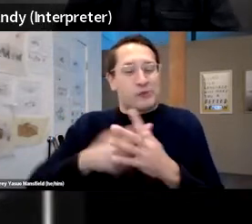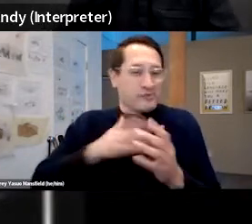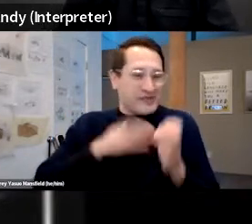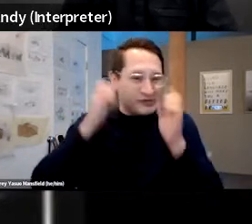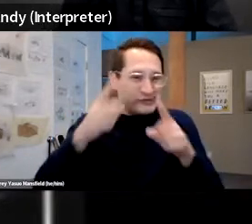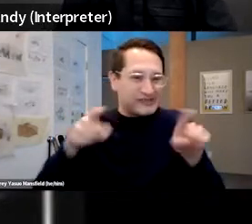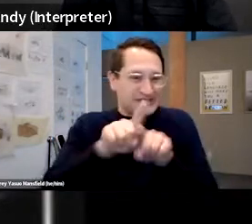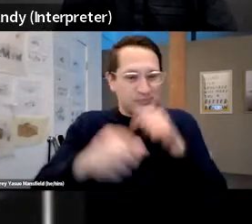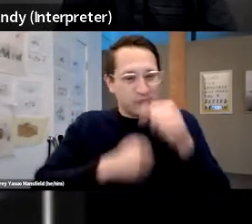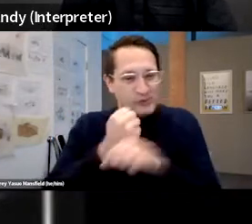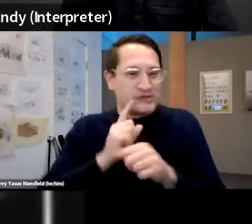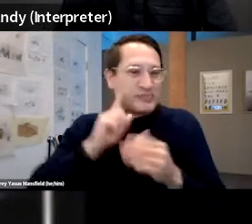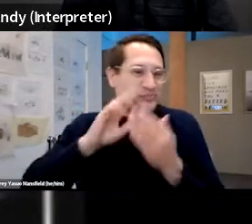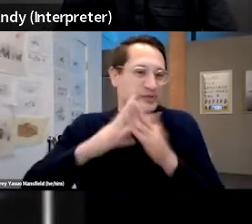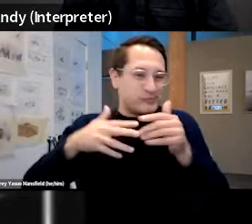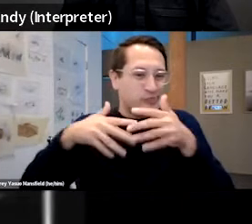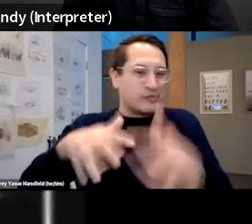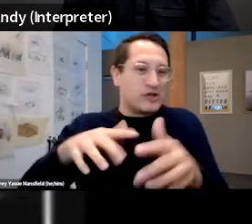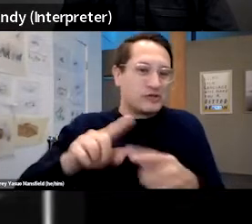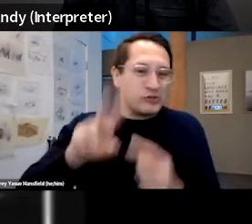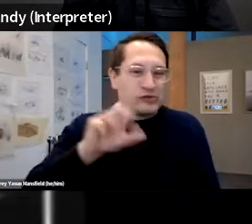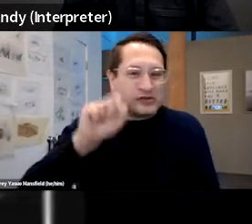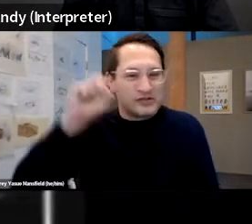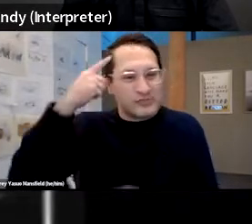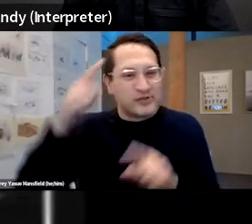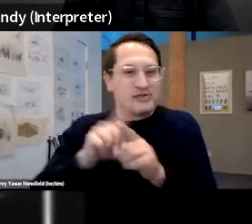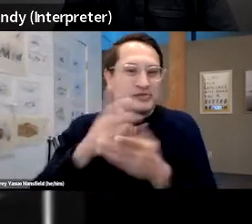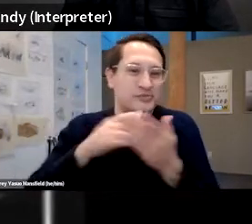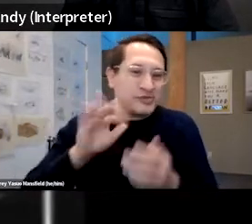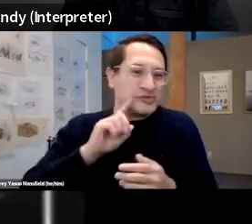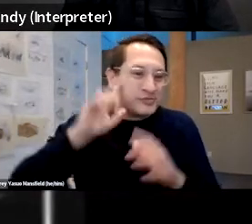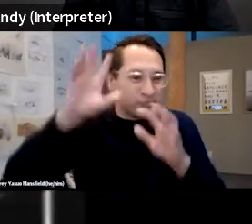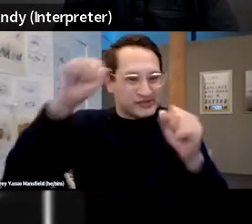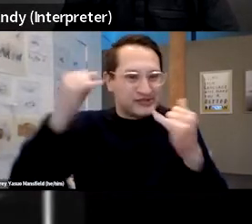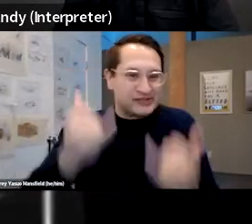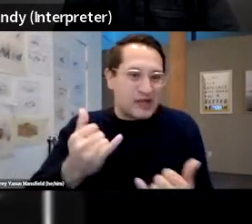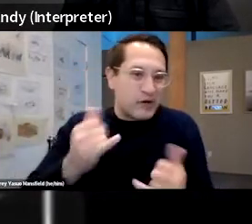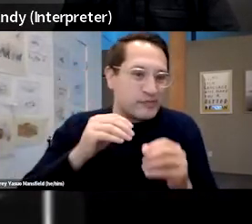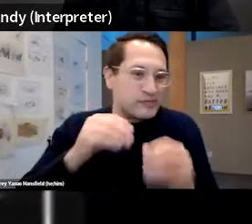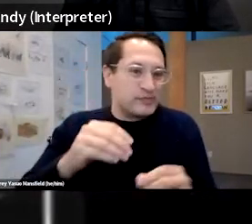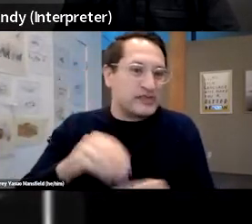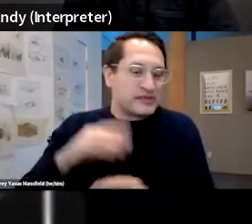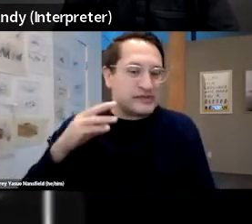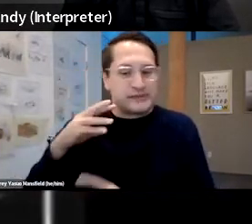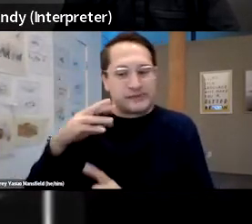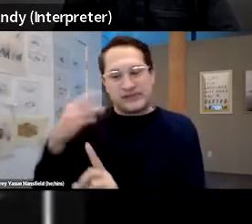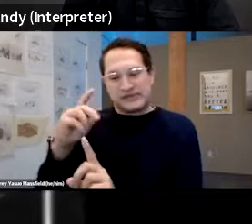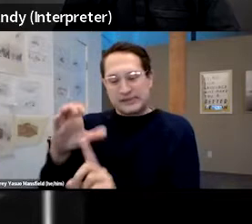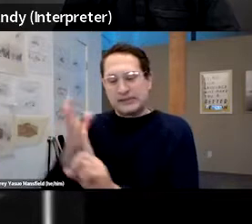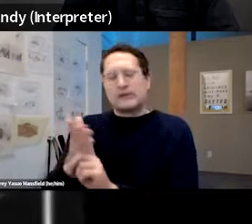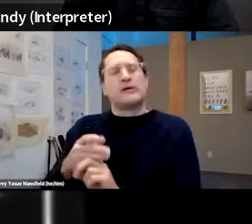ADA. I started my education as the same year as the deaf community marched to the US Capitol as part of the Deaf President Now